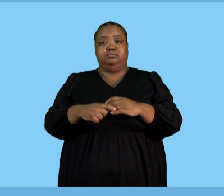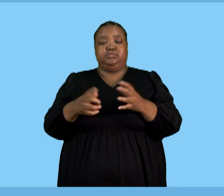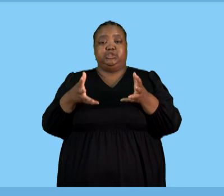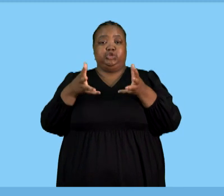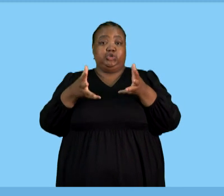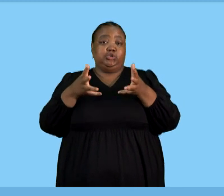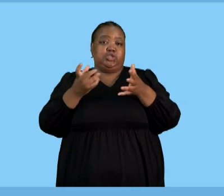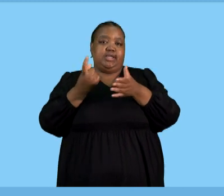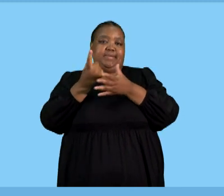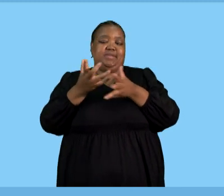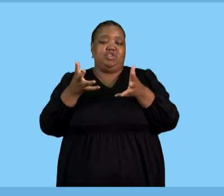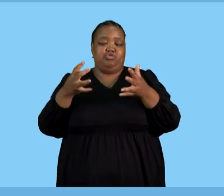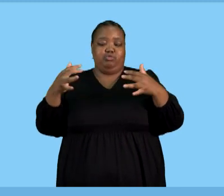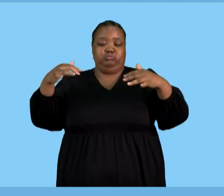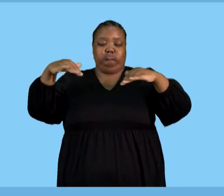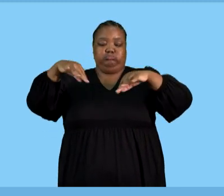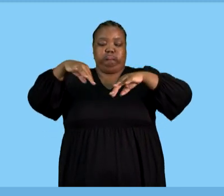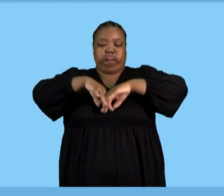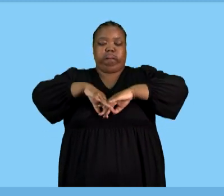now when this happens,